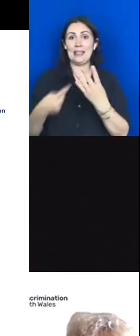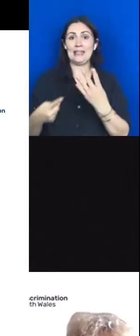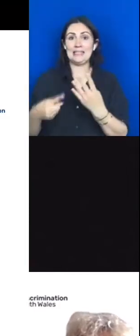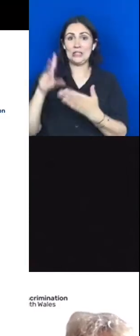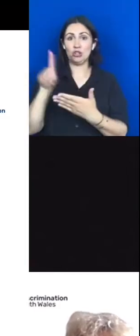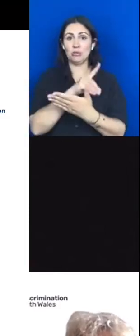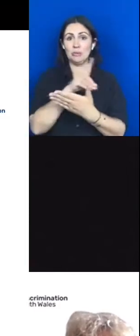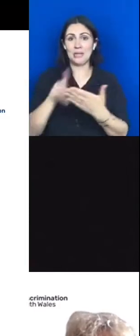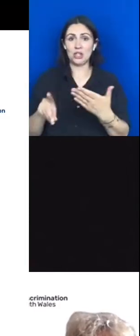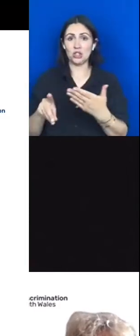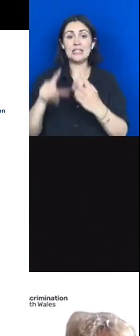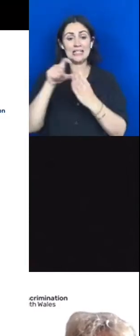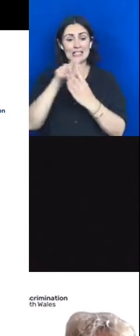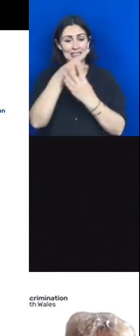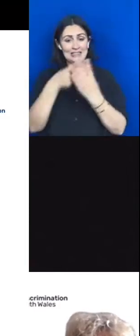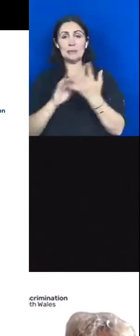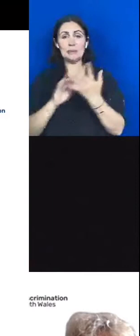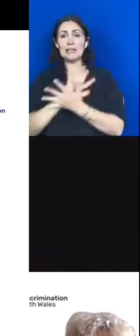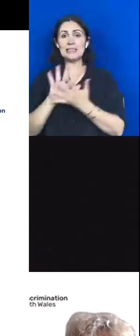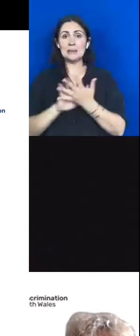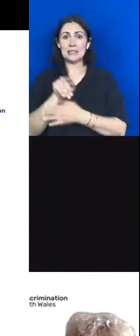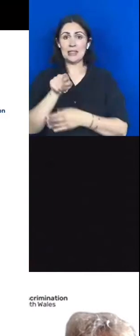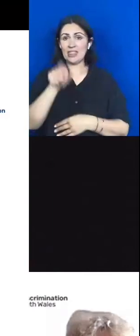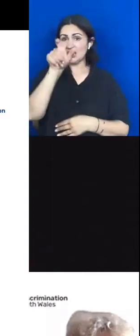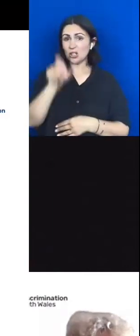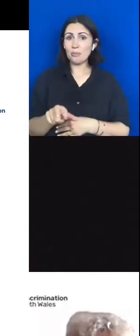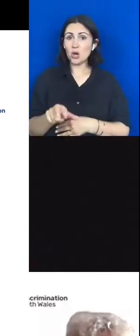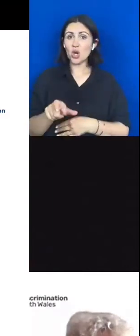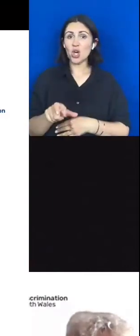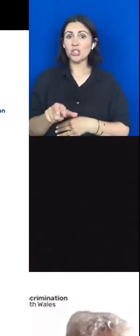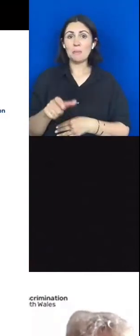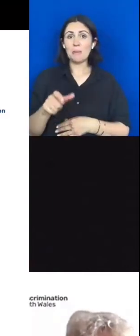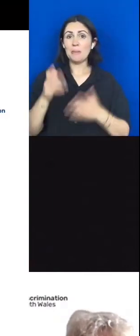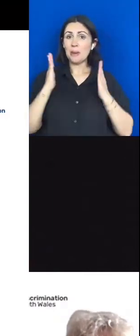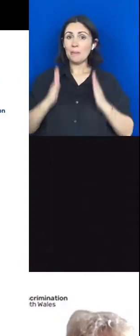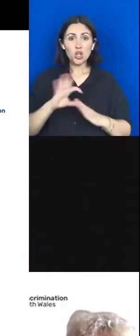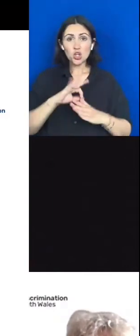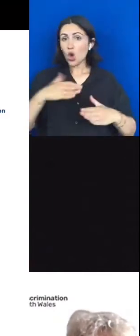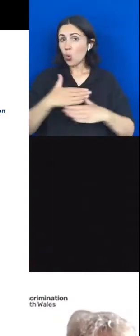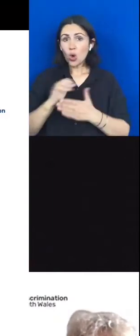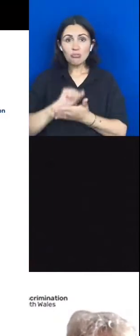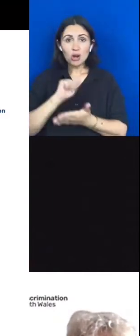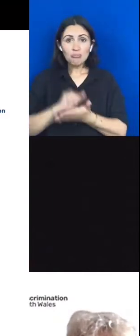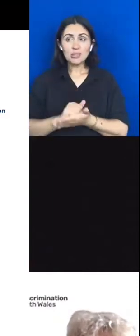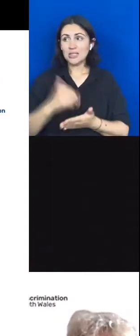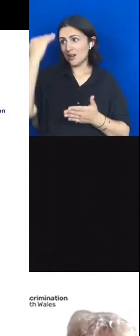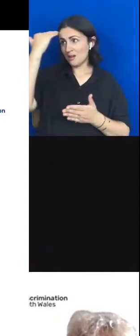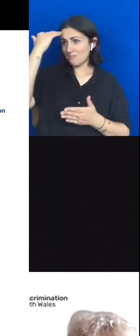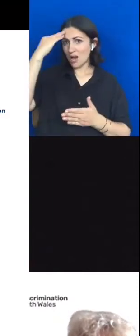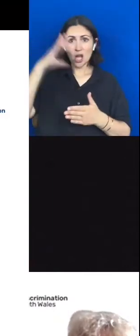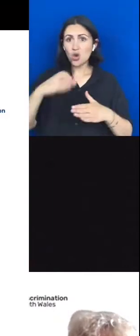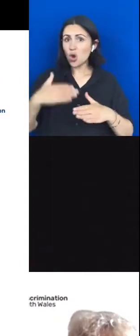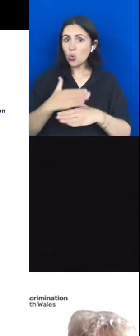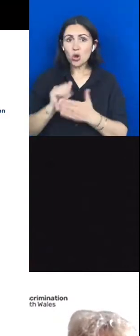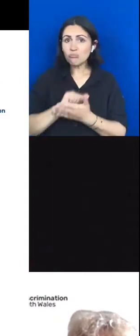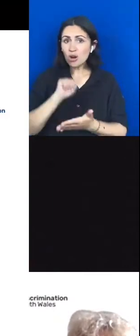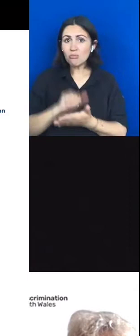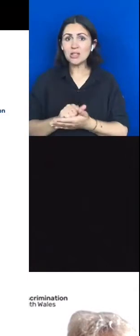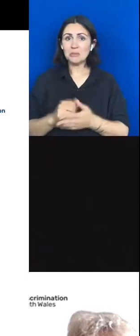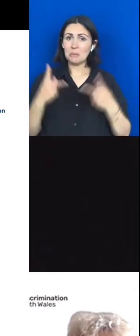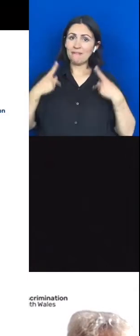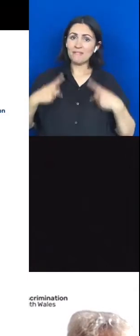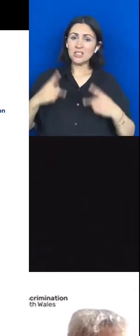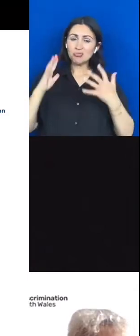defined as a loss of bodily or mental functions, physical disfigurement, illness